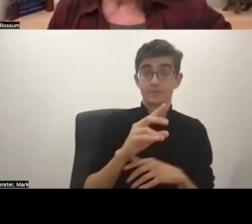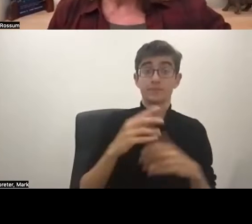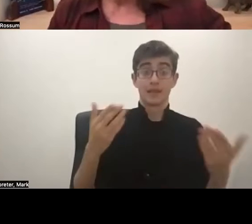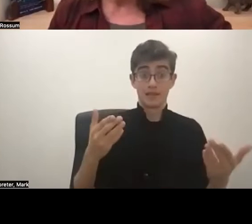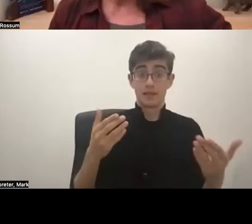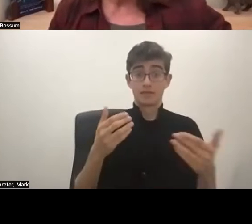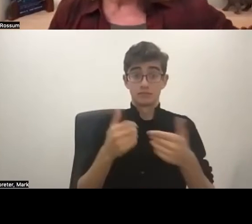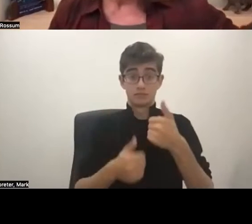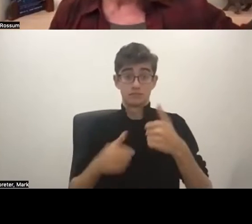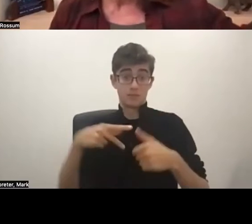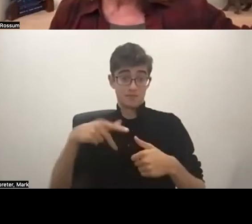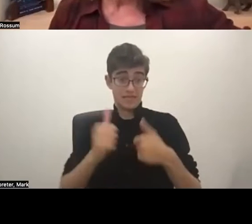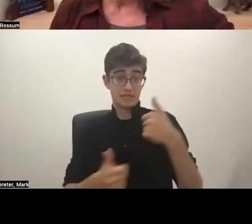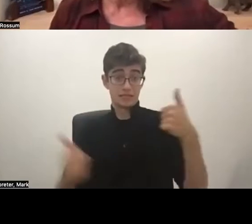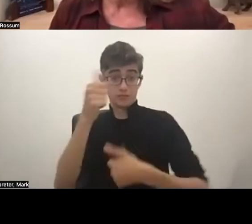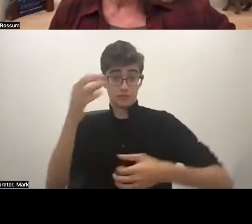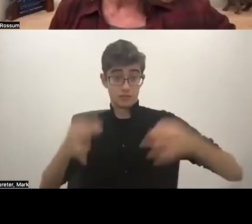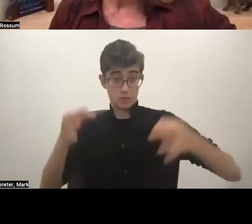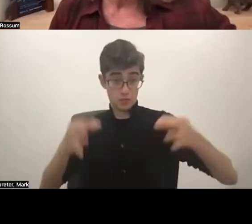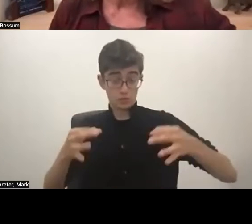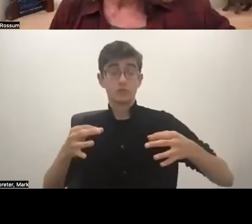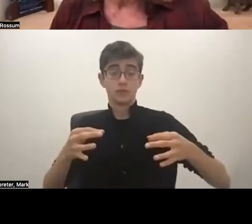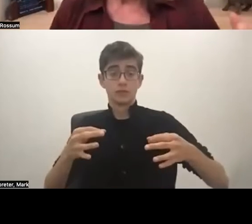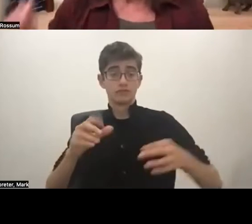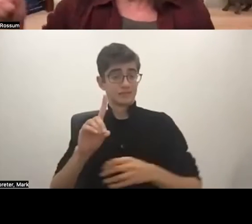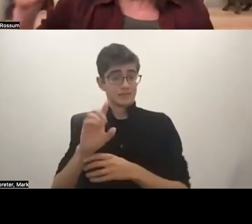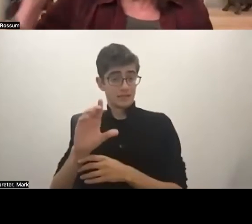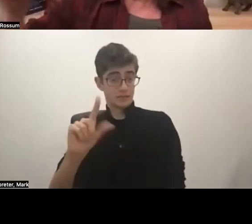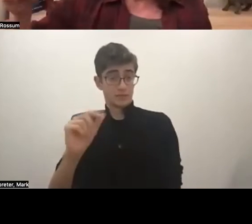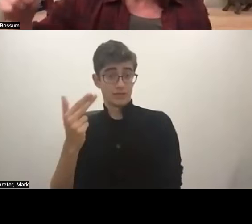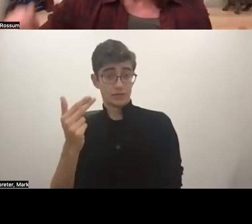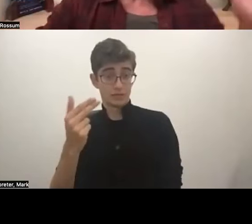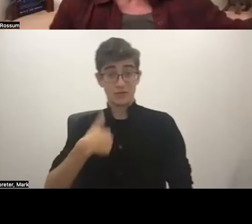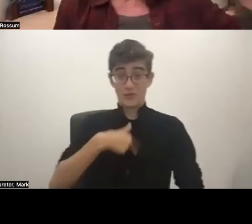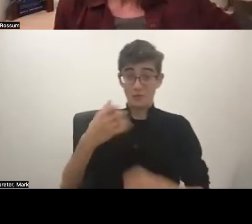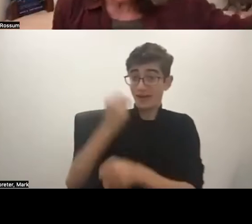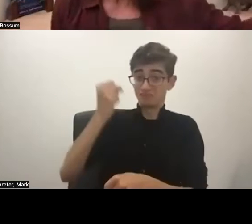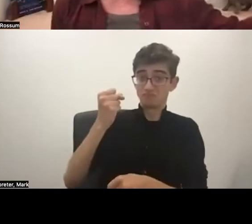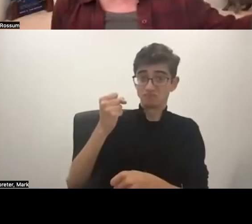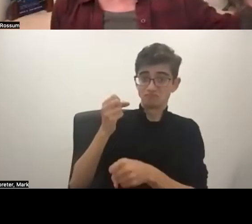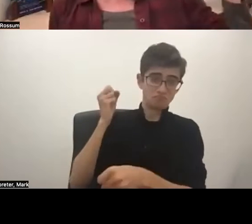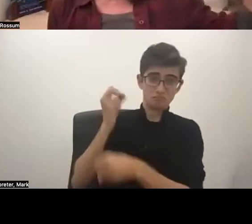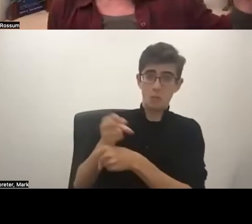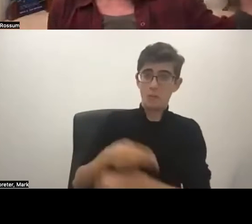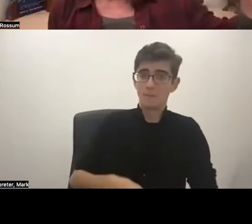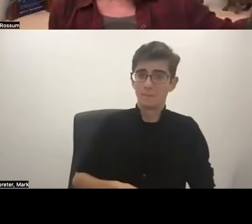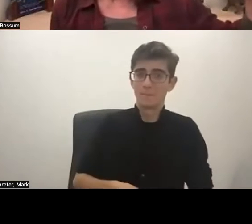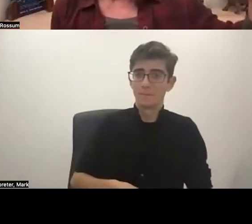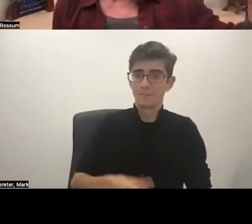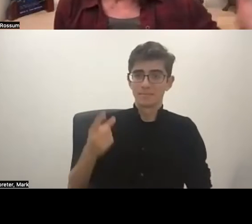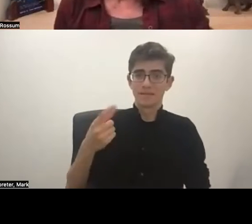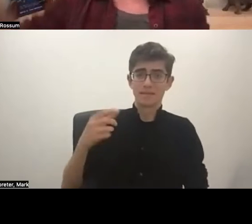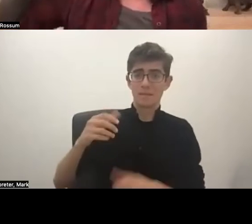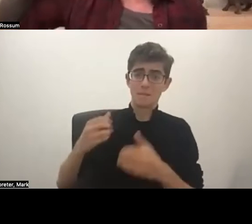decision rendered by the Pennsylvania Supreme Court in December of 2013, we were victorious in defeating those